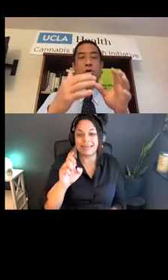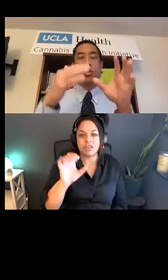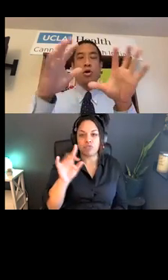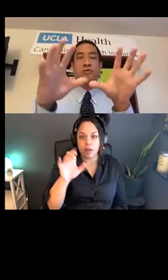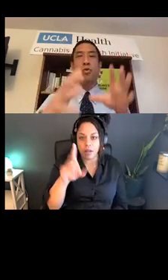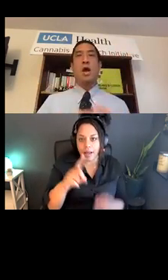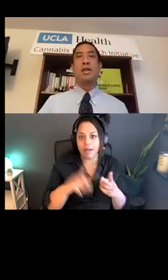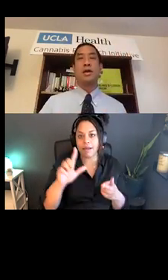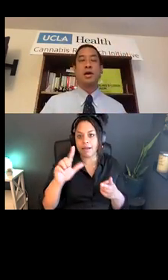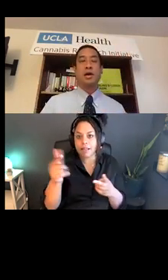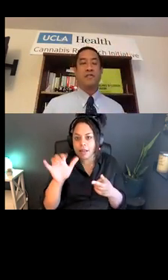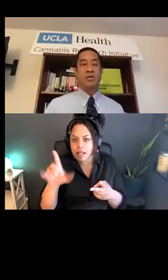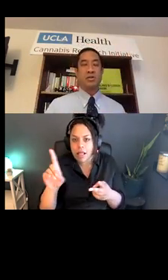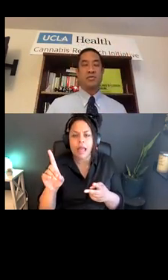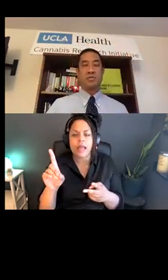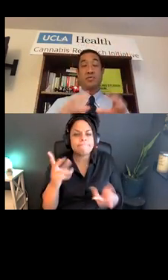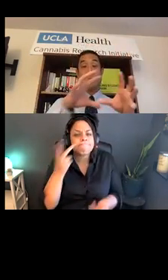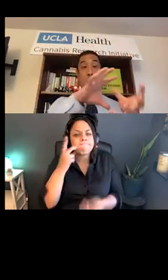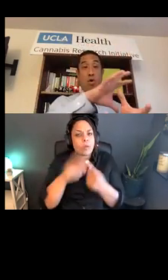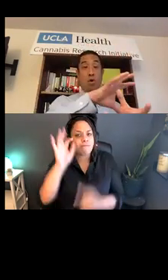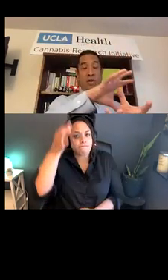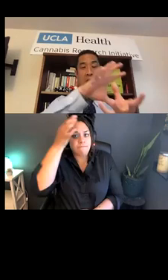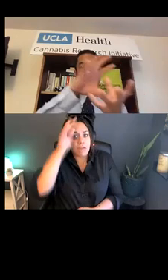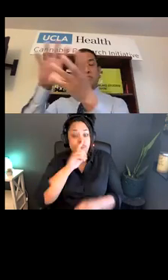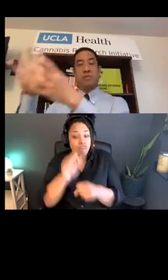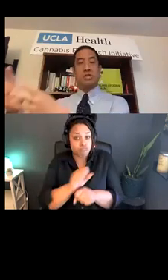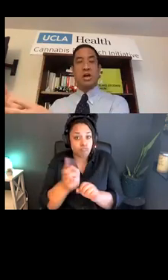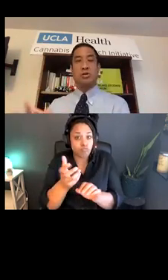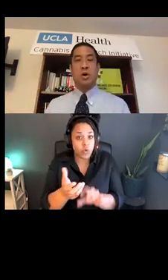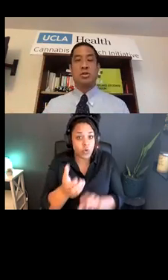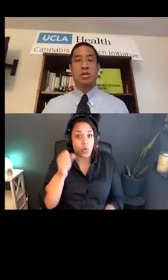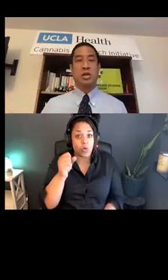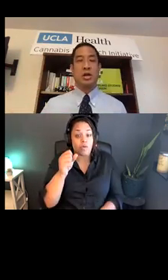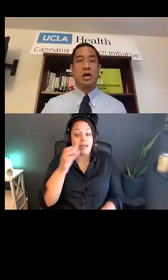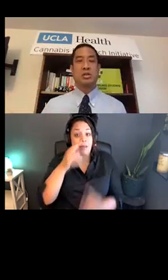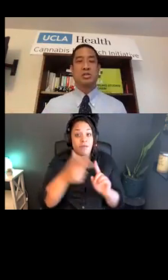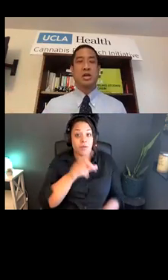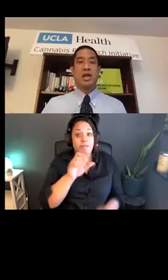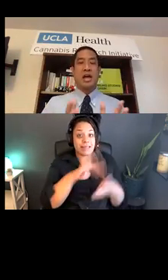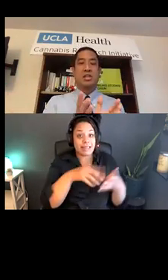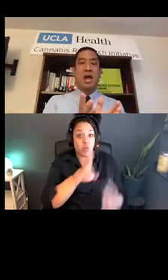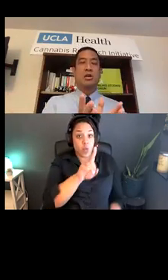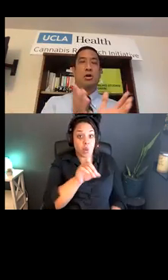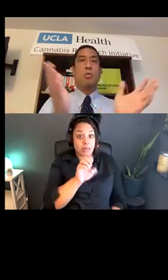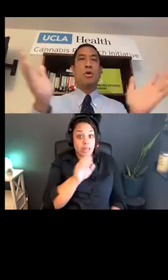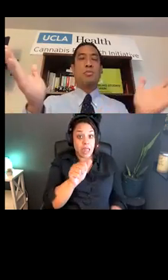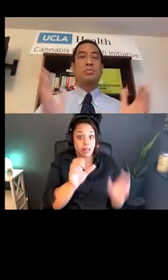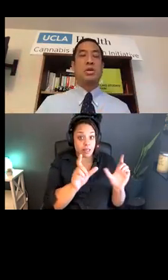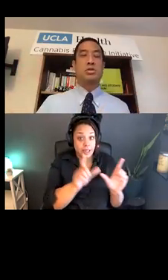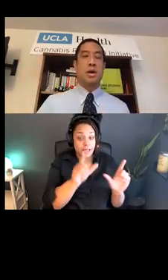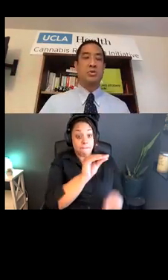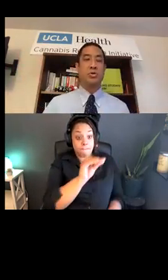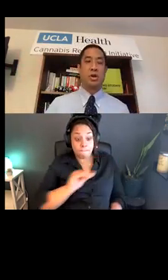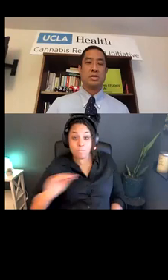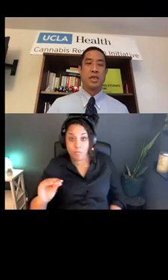or look for when the federal government removes cannabis from the Schedule I DEA license, that's then gonna open up these